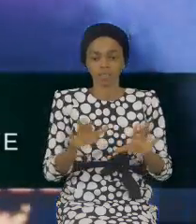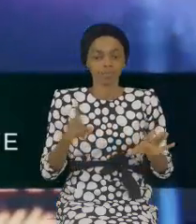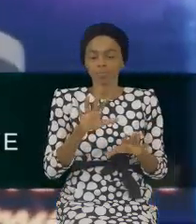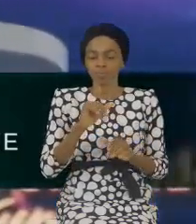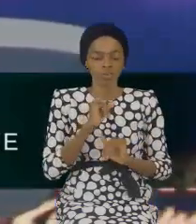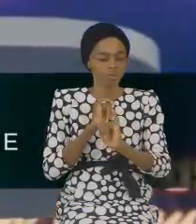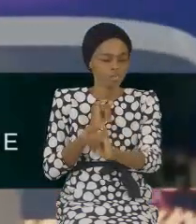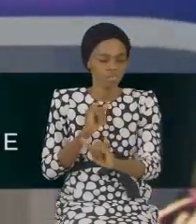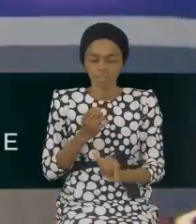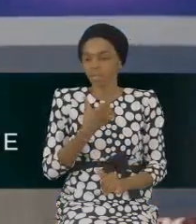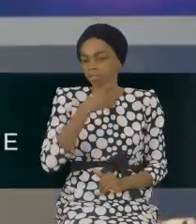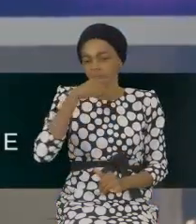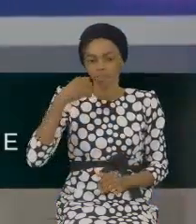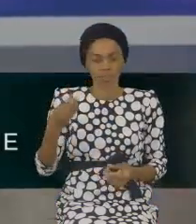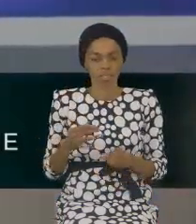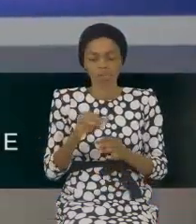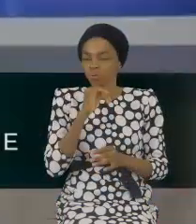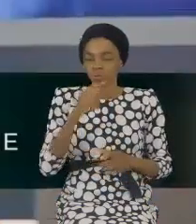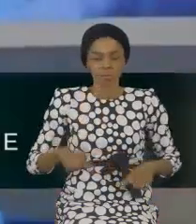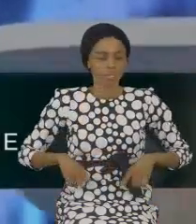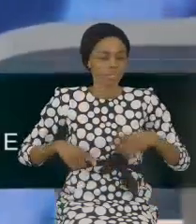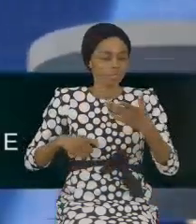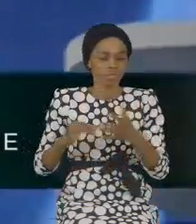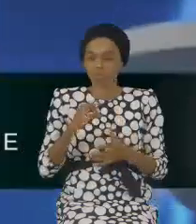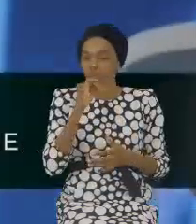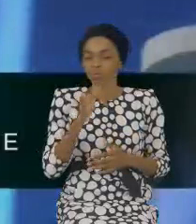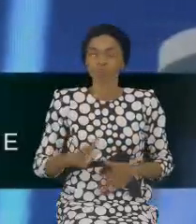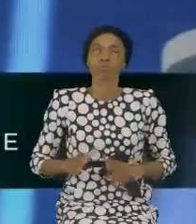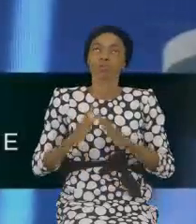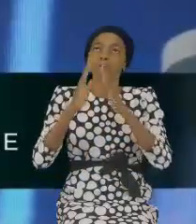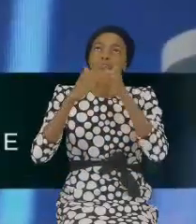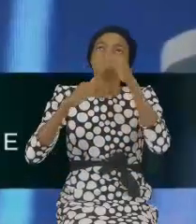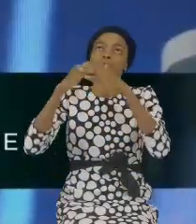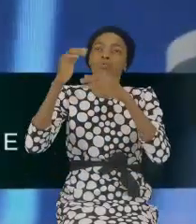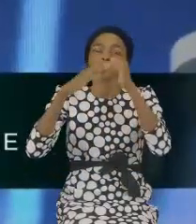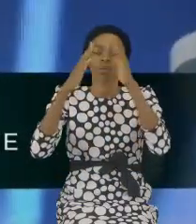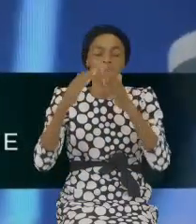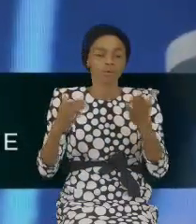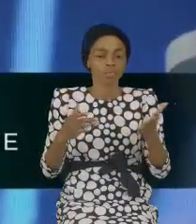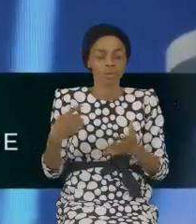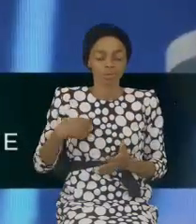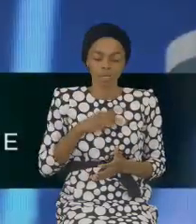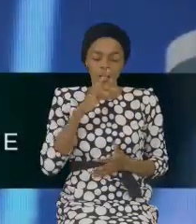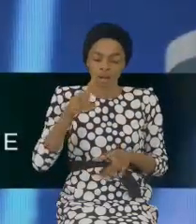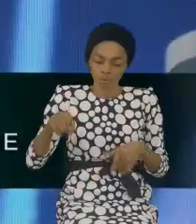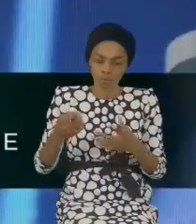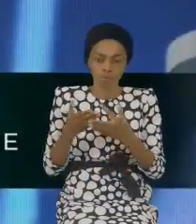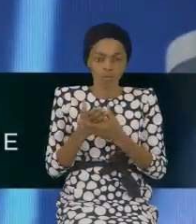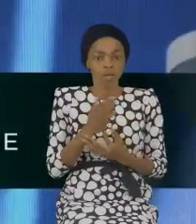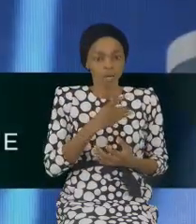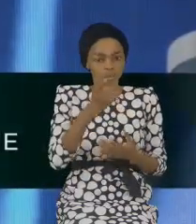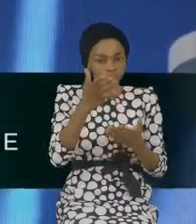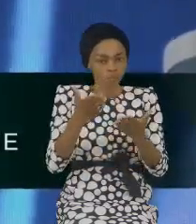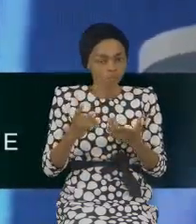They don't live there. They don't dwell there. They don't pitch their tents there. We're going through, and you want to take